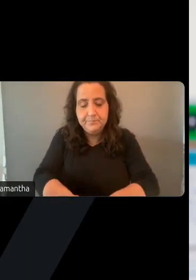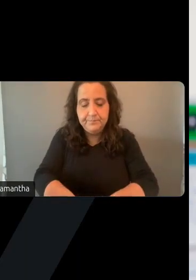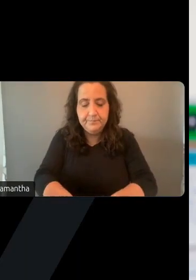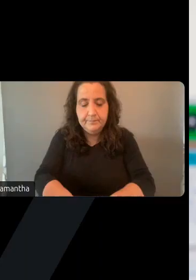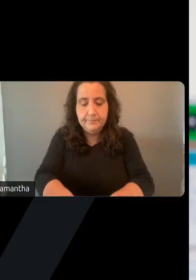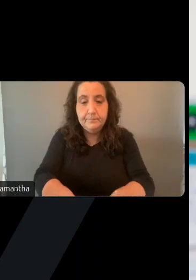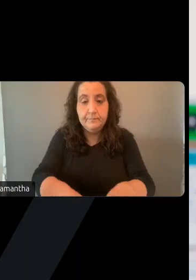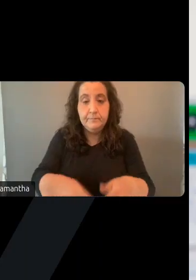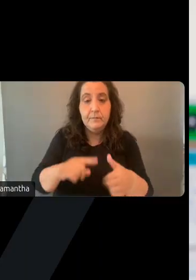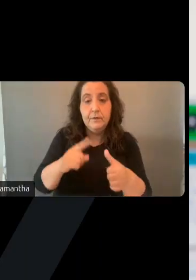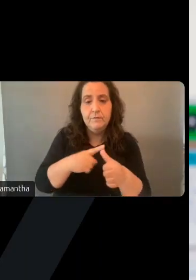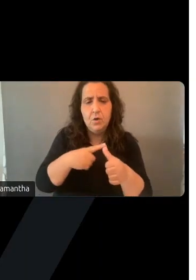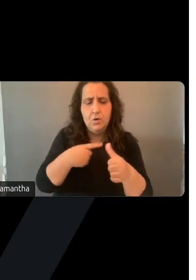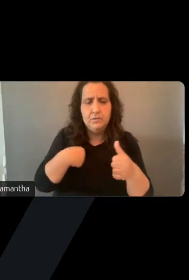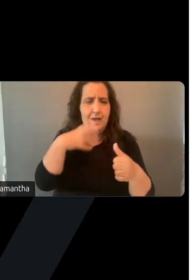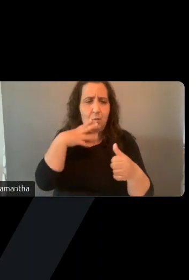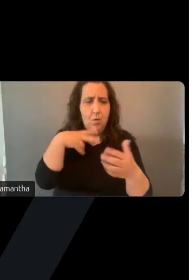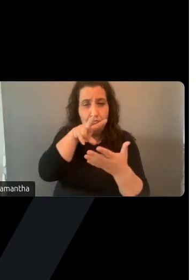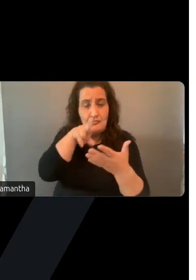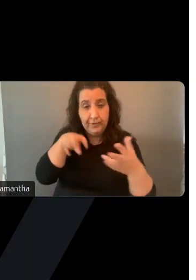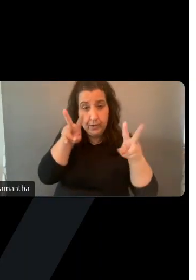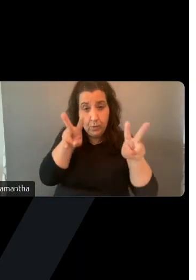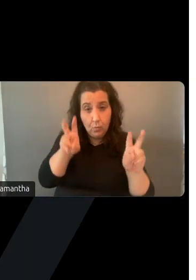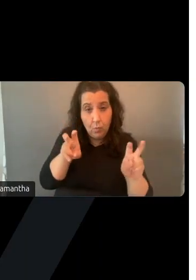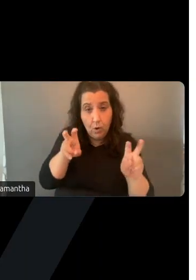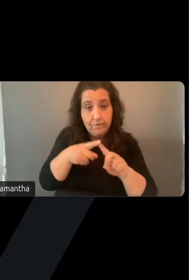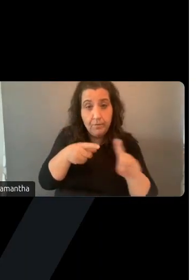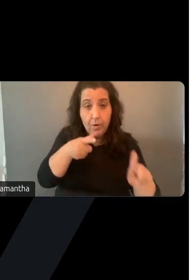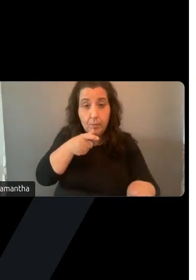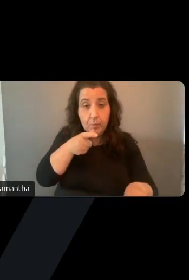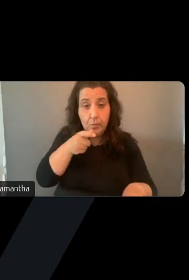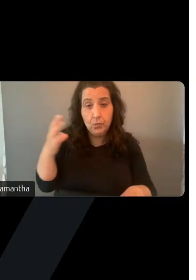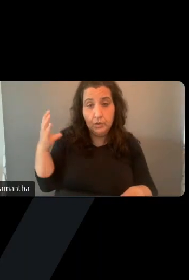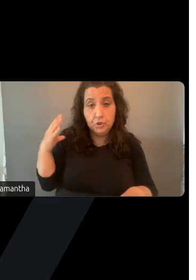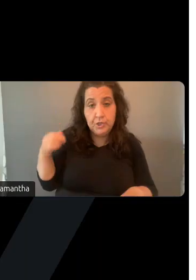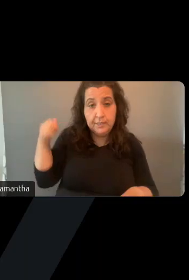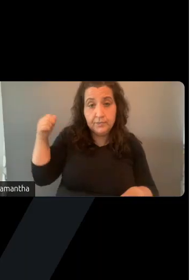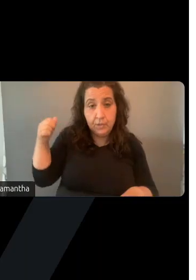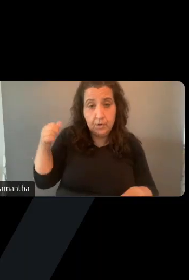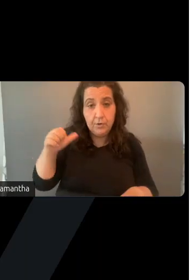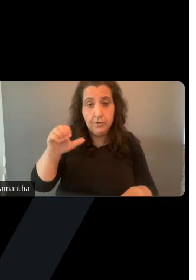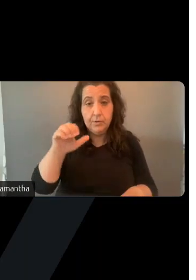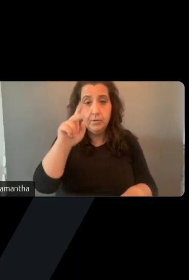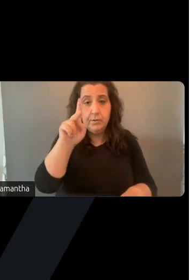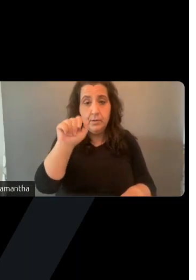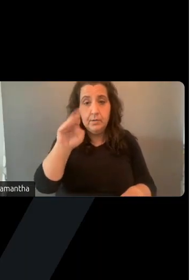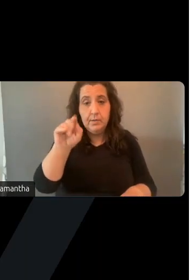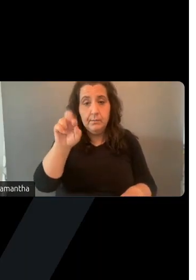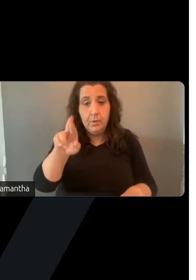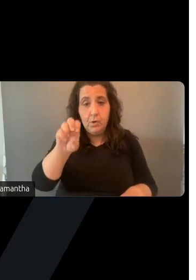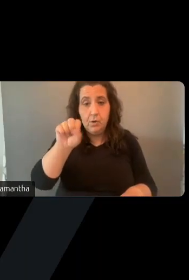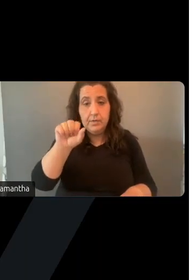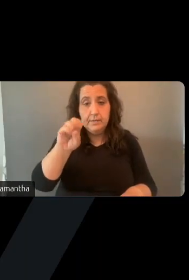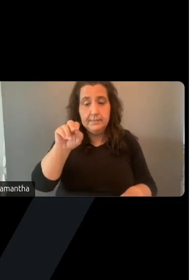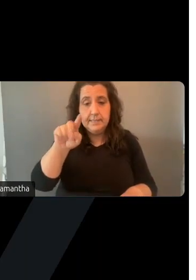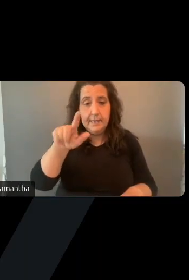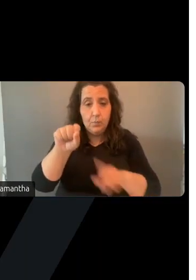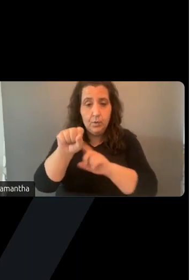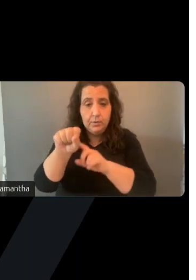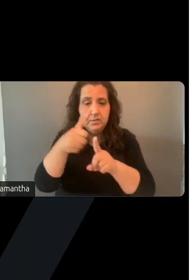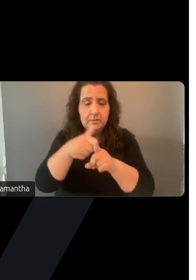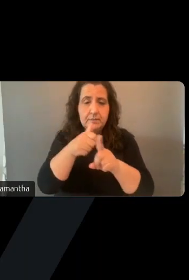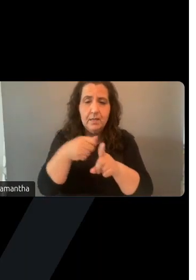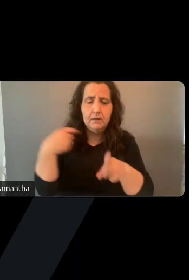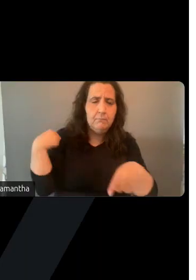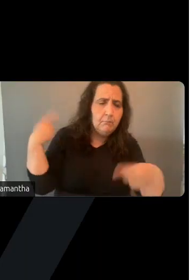So first, I want to read off a quote from our Chancellor, Kamar Samuels. As a lifelong educator who has